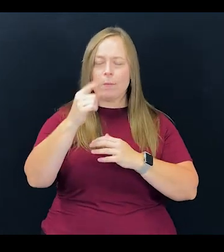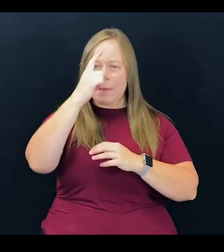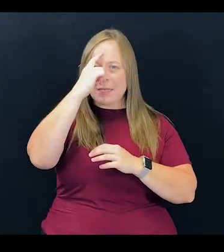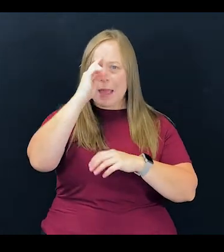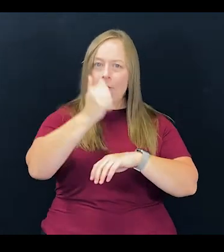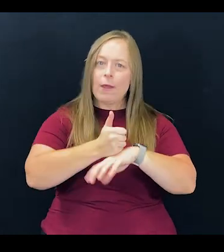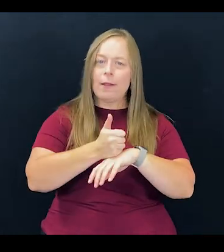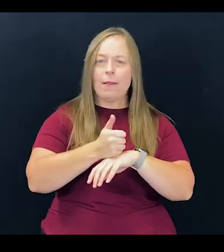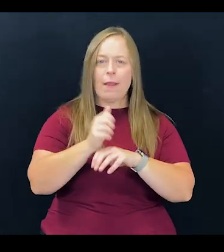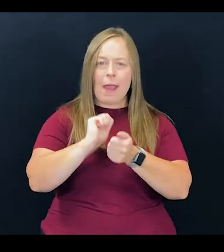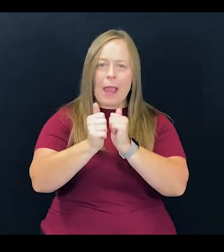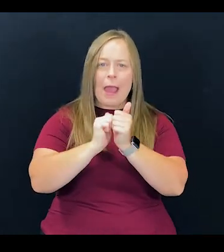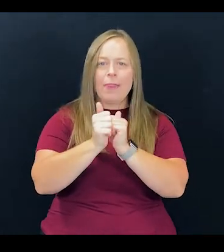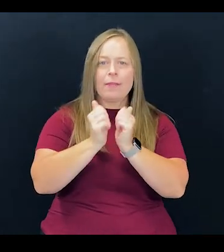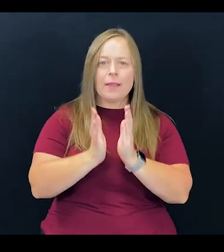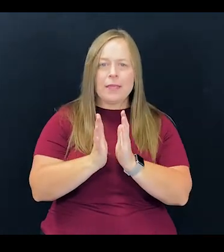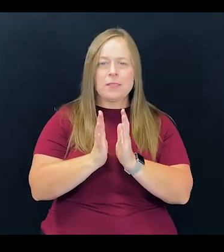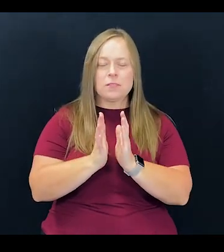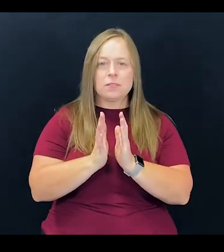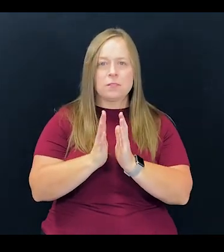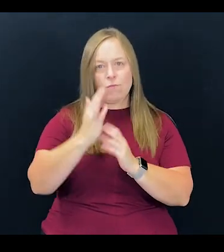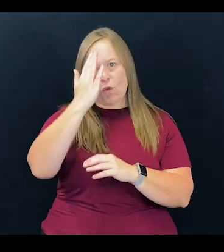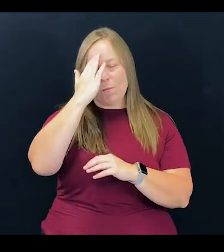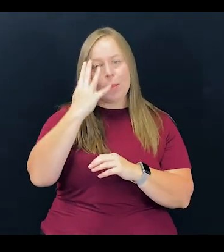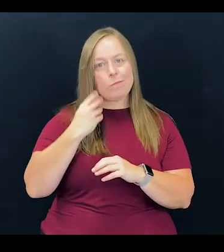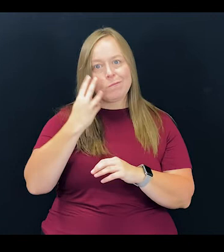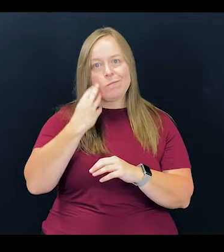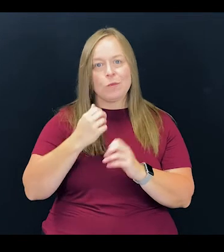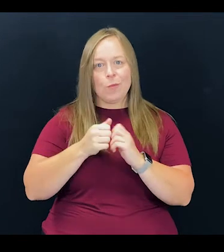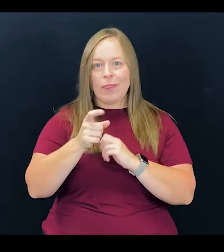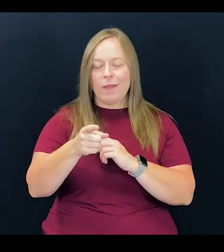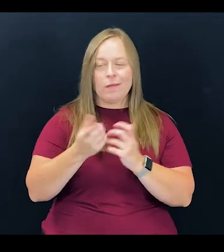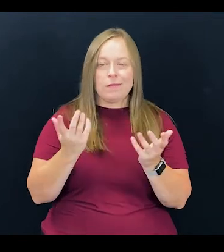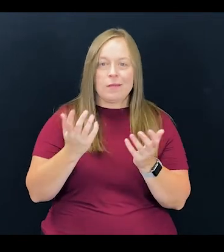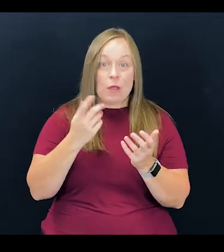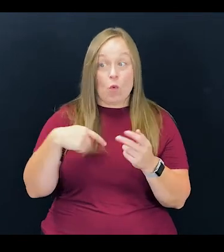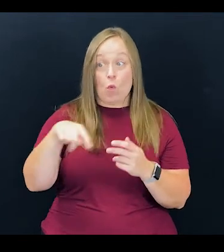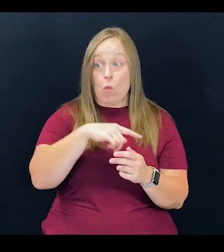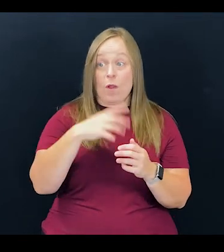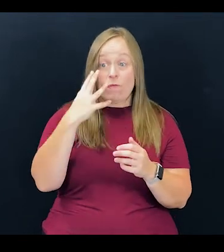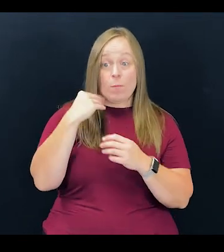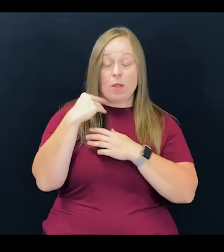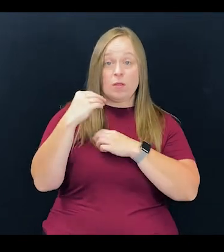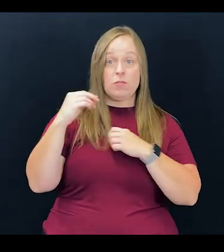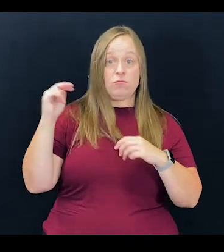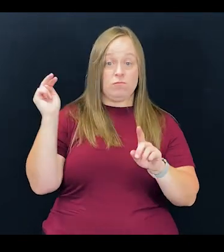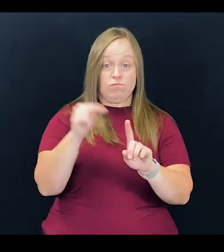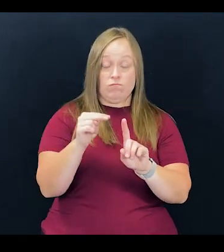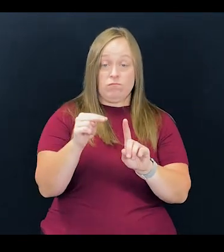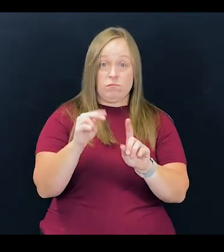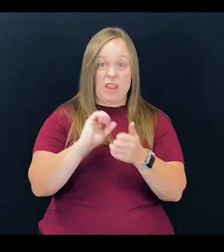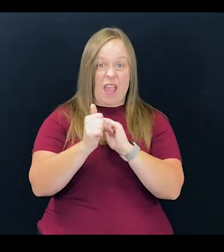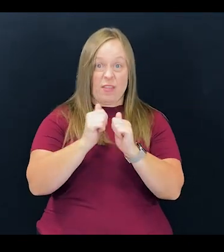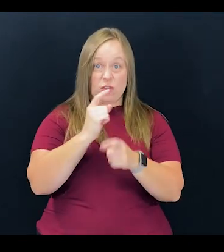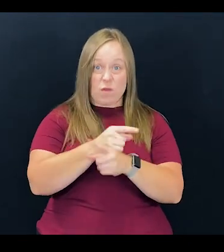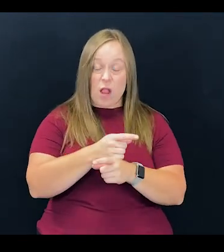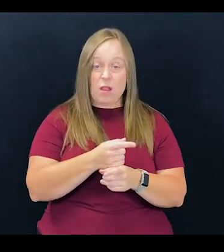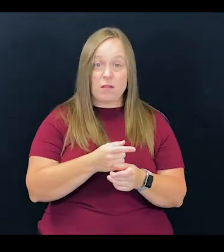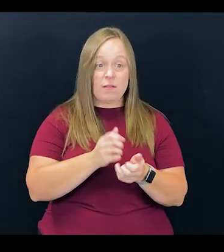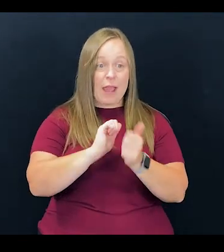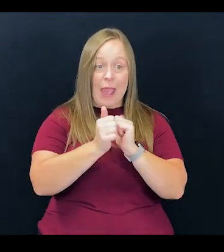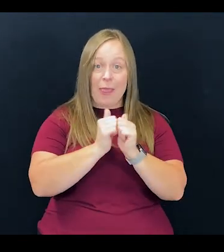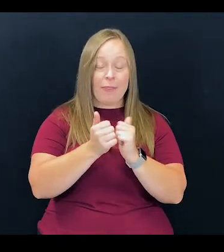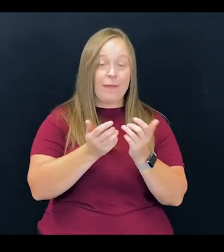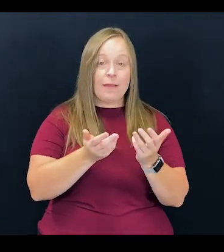it mentality that athletes are so familiar with, and that we're familiar with projecting onto